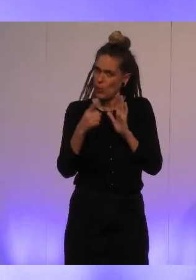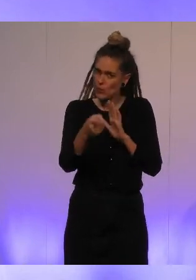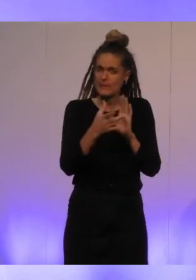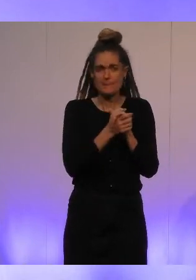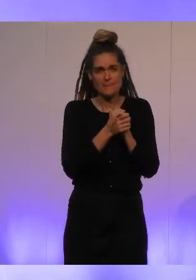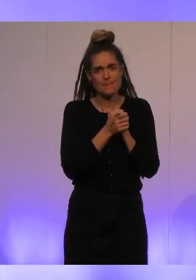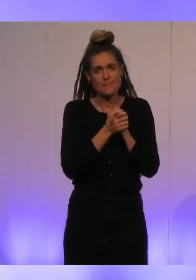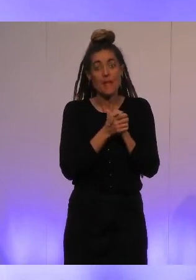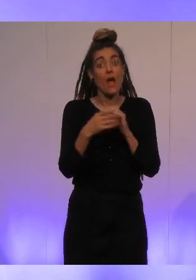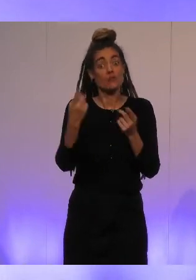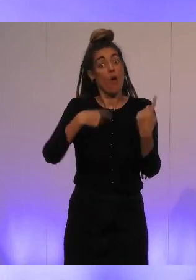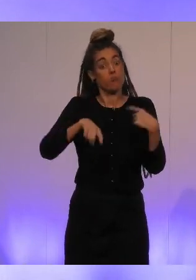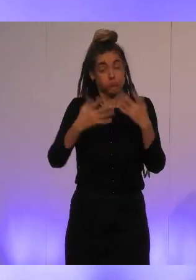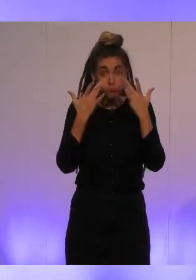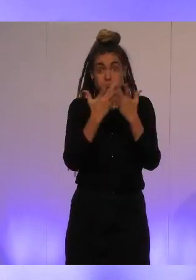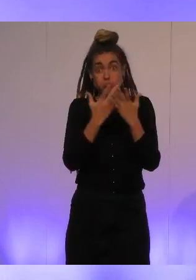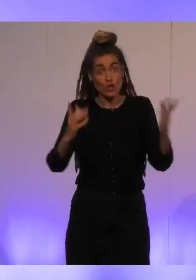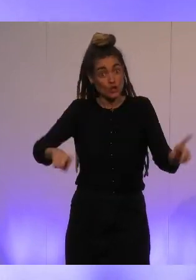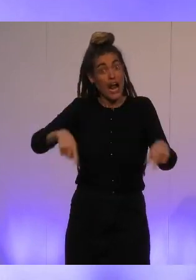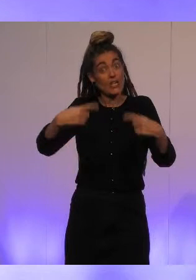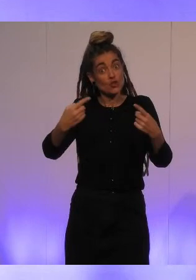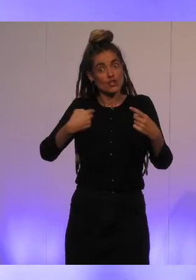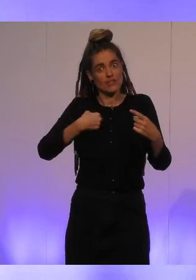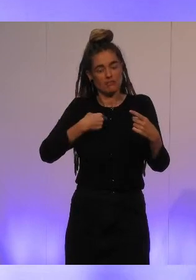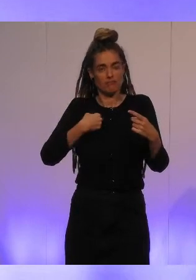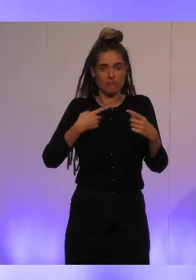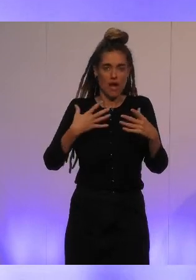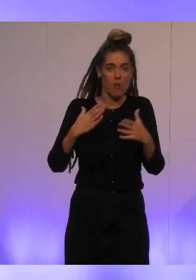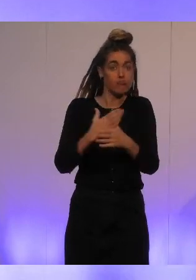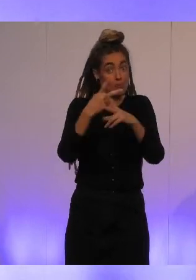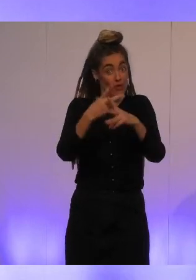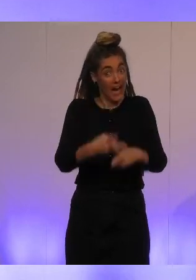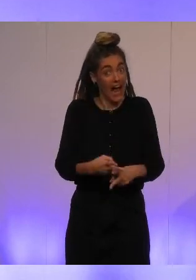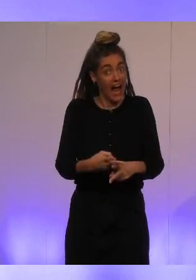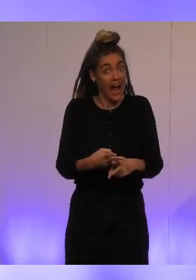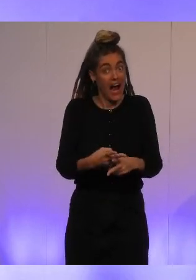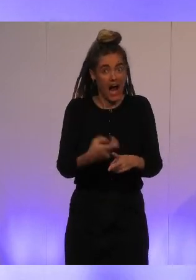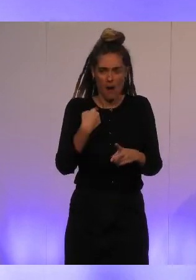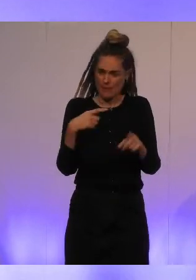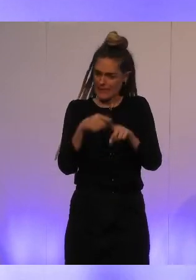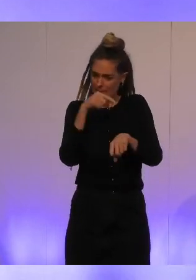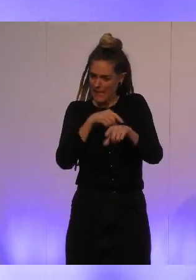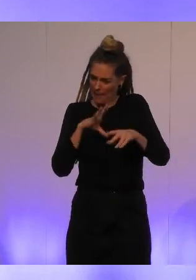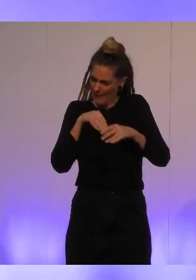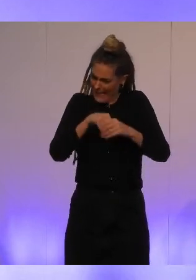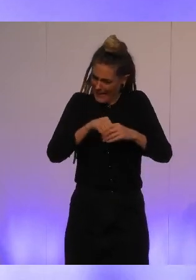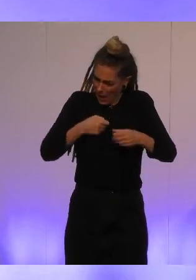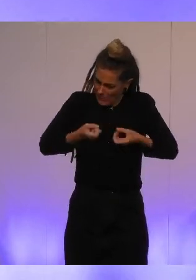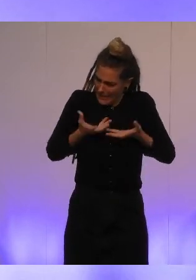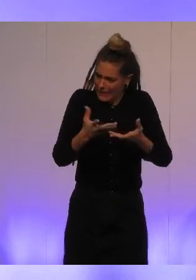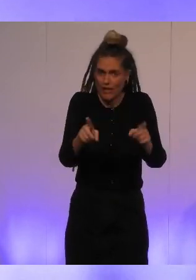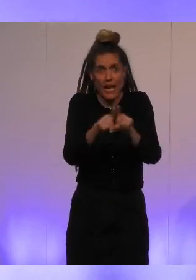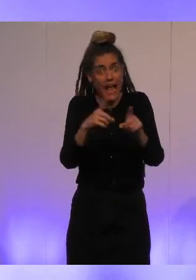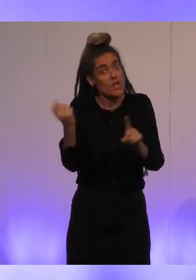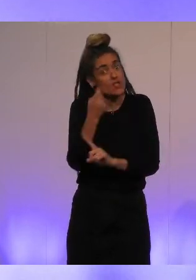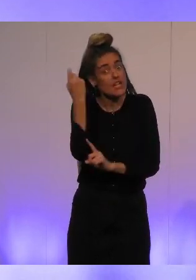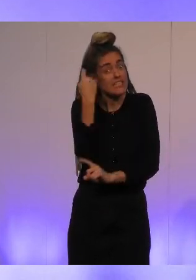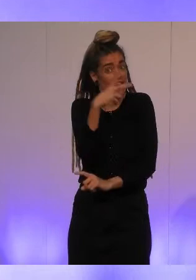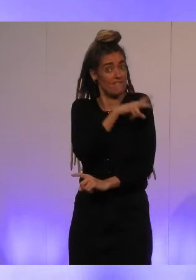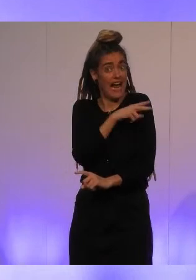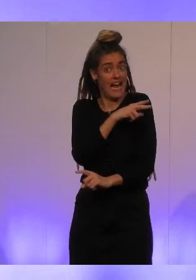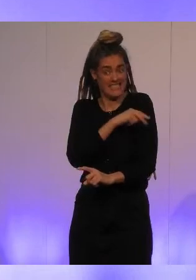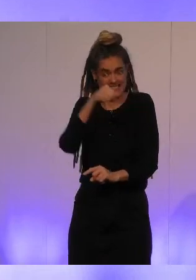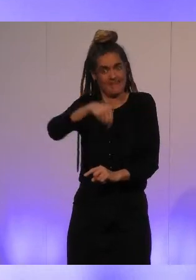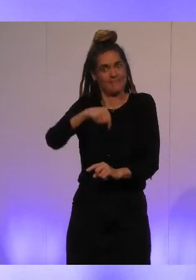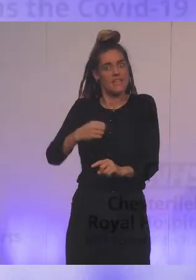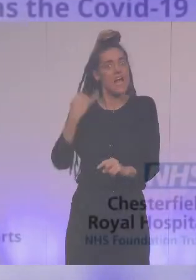Royal Primary Care colleagues have faced at the same time as being part of delivering such a successful vaccination programme in